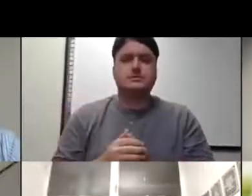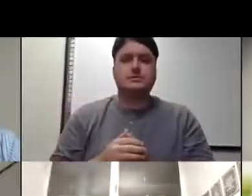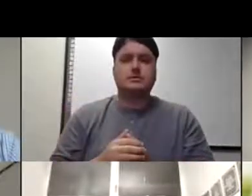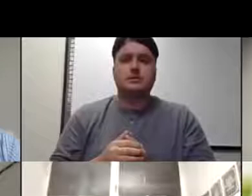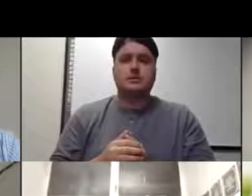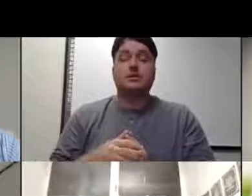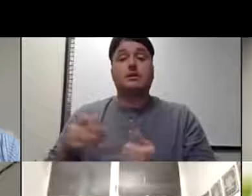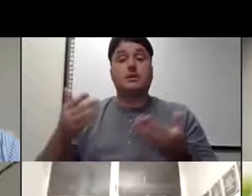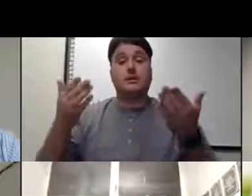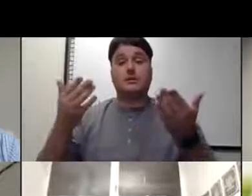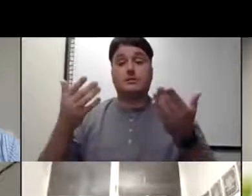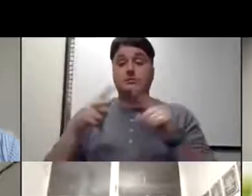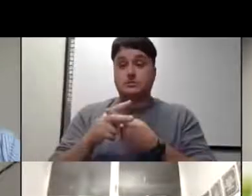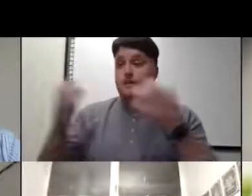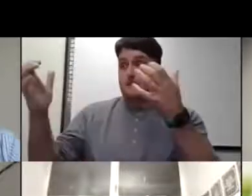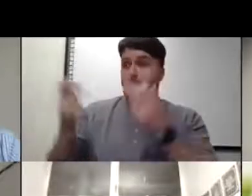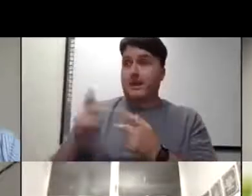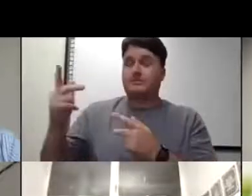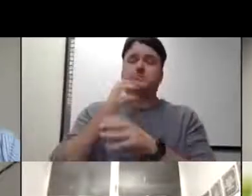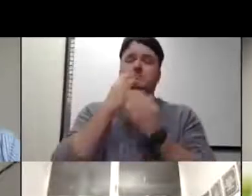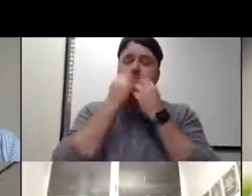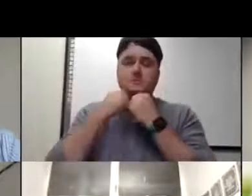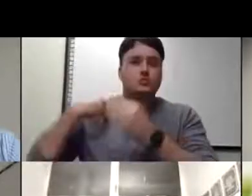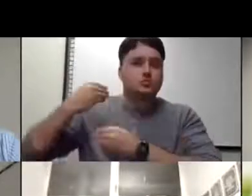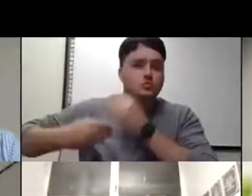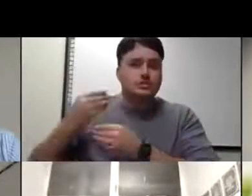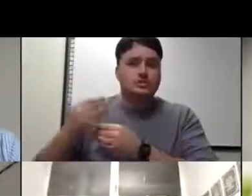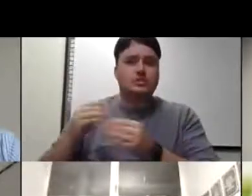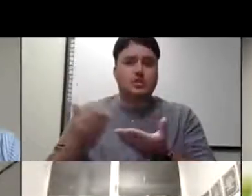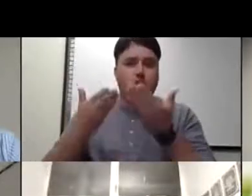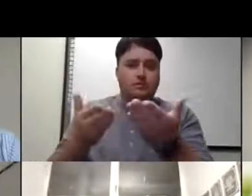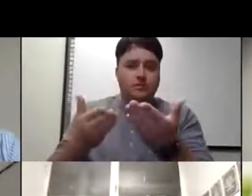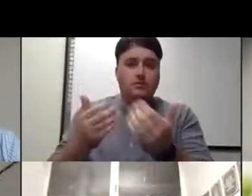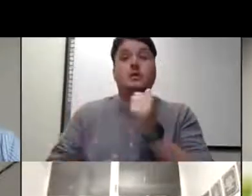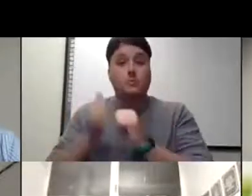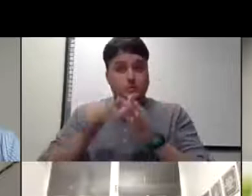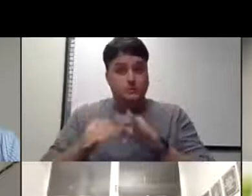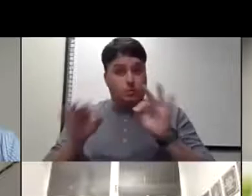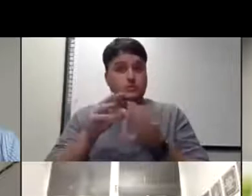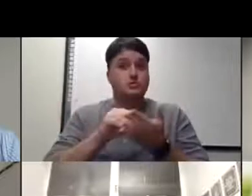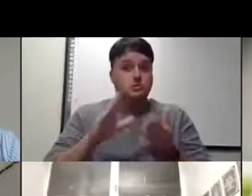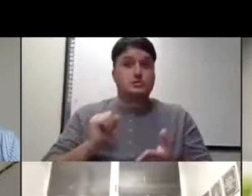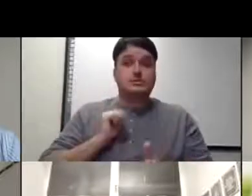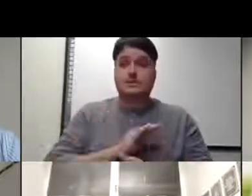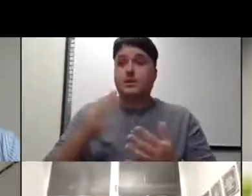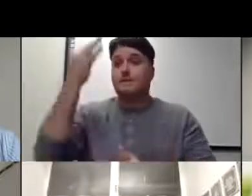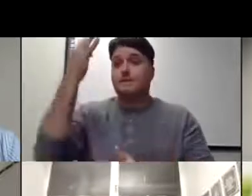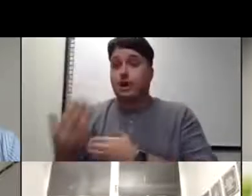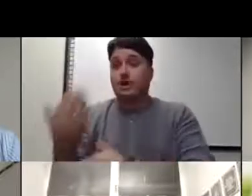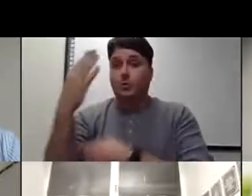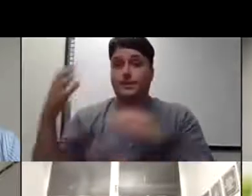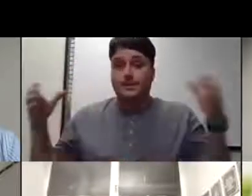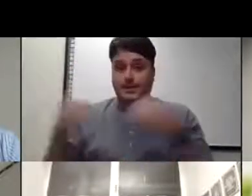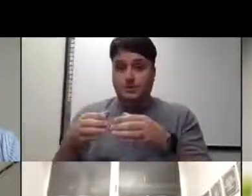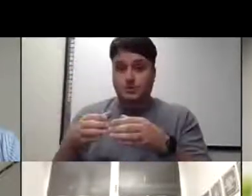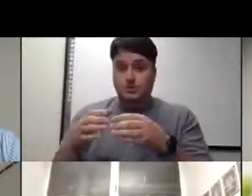bring back some of North Shoreview's cherished traditions and offerings. Most importantly to students and staff is our Friday morning gathering. And although